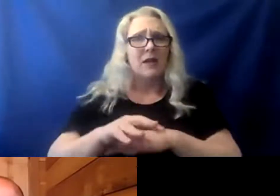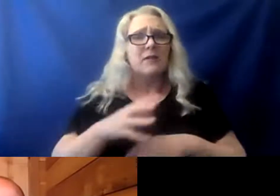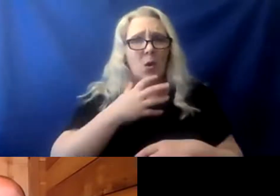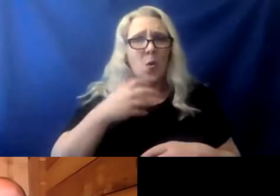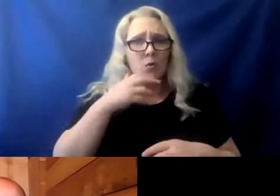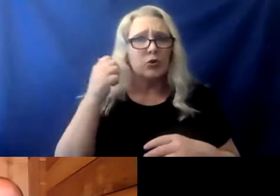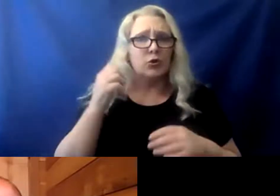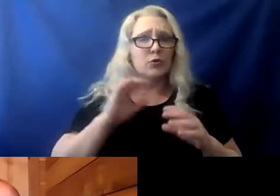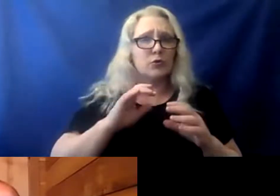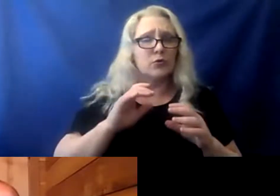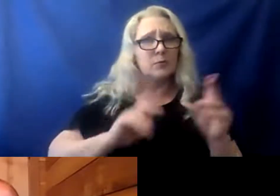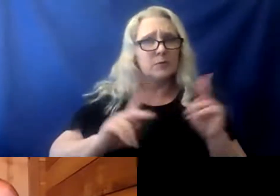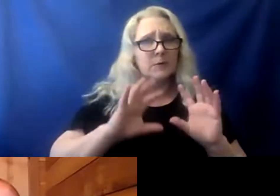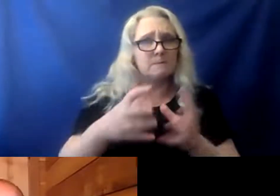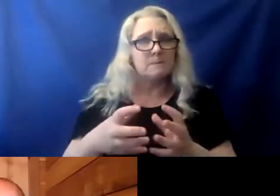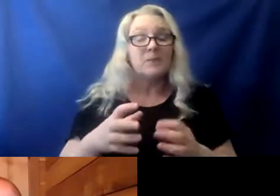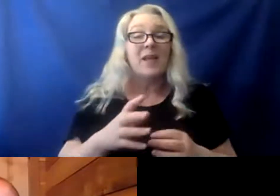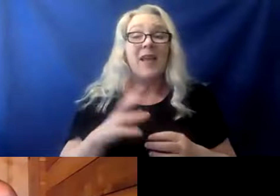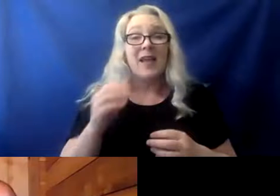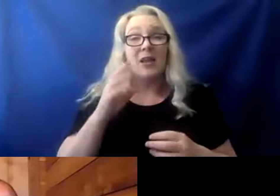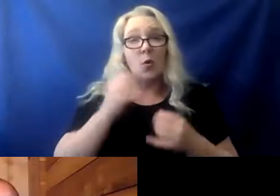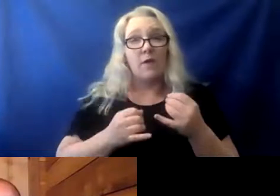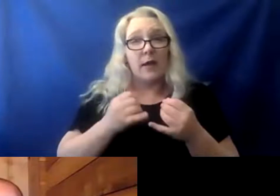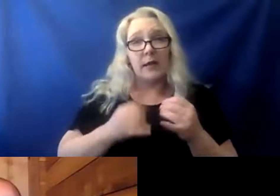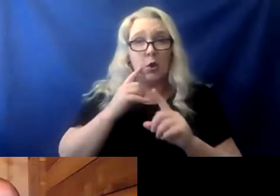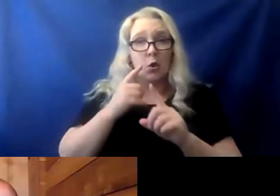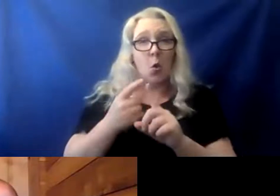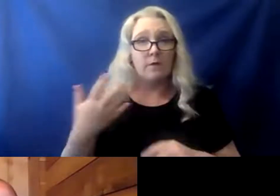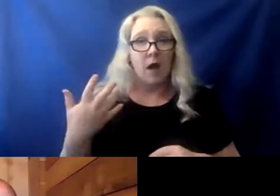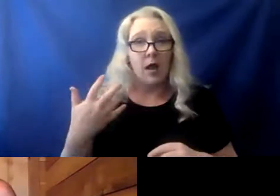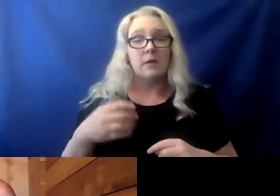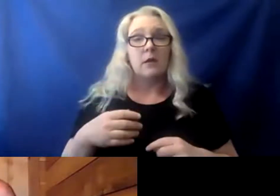And then finally, in that goal 5, all of the stuff around affording aging,